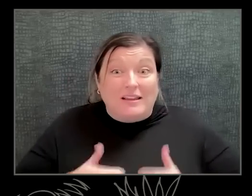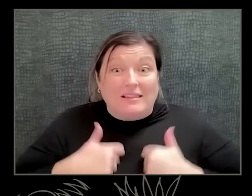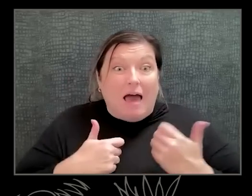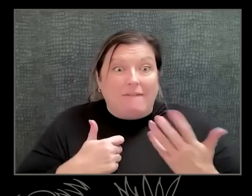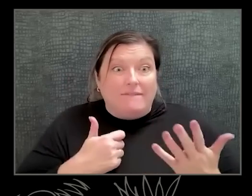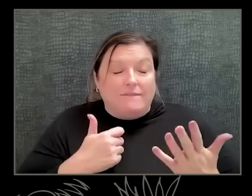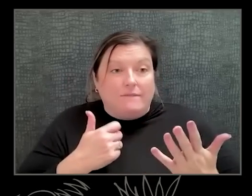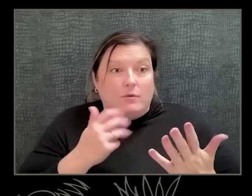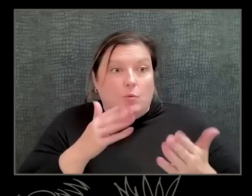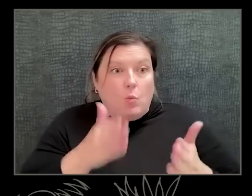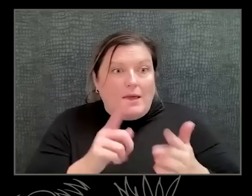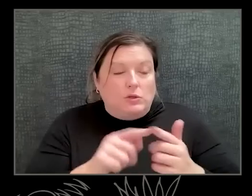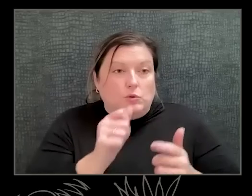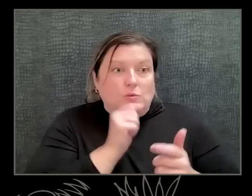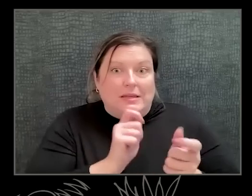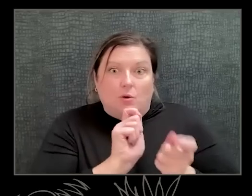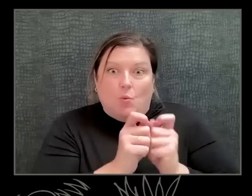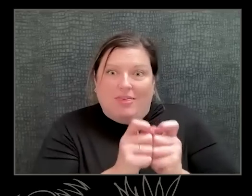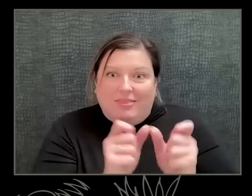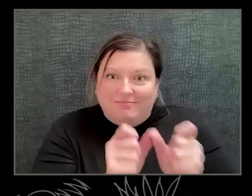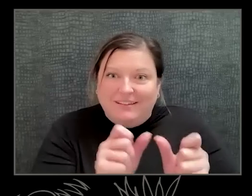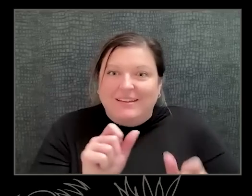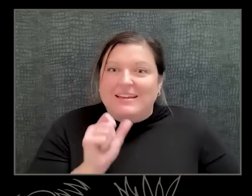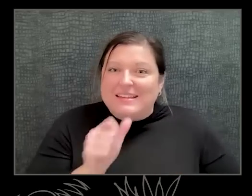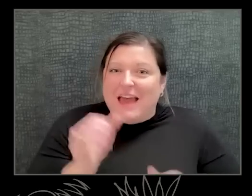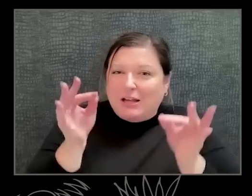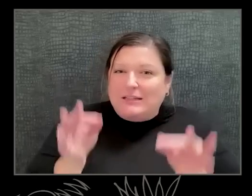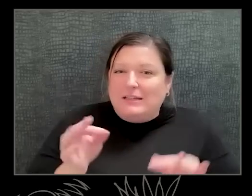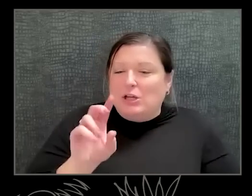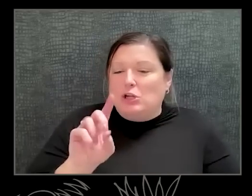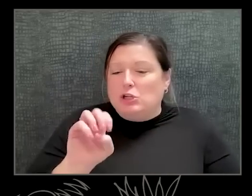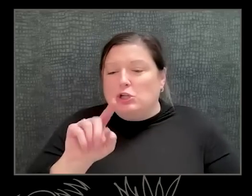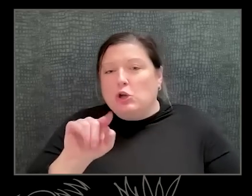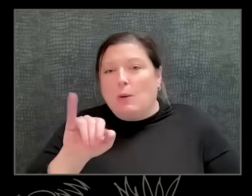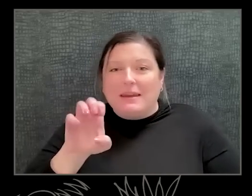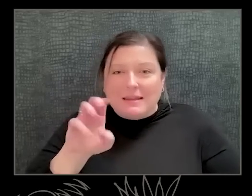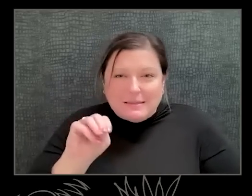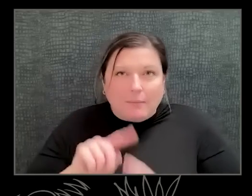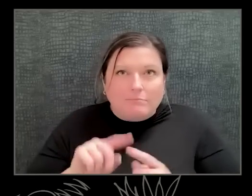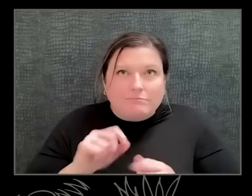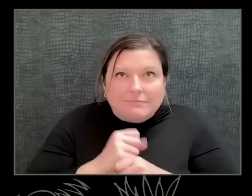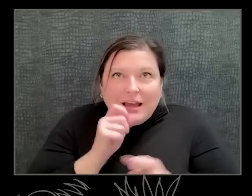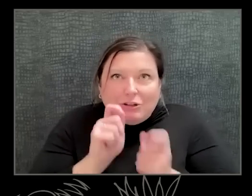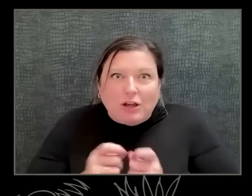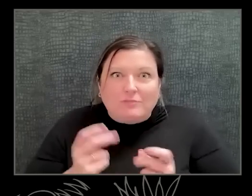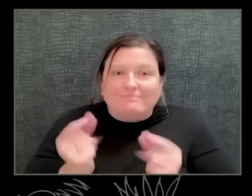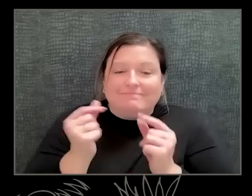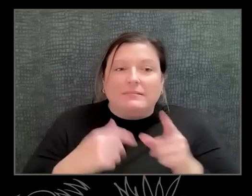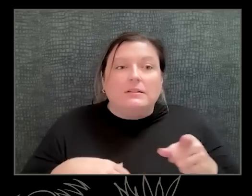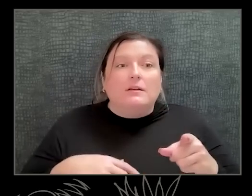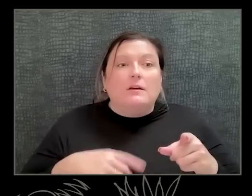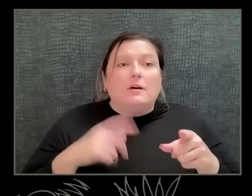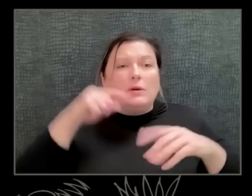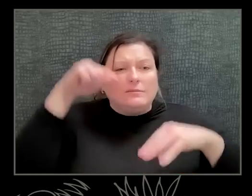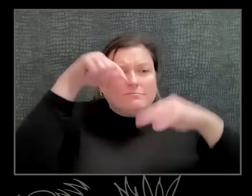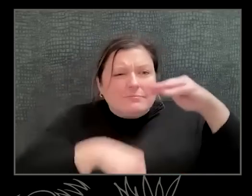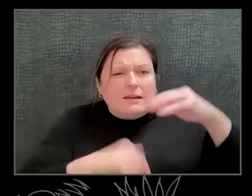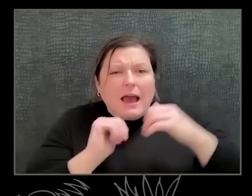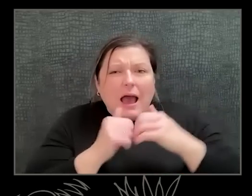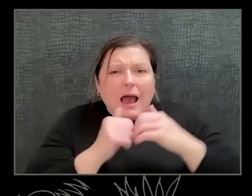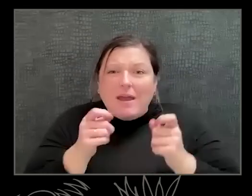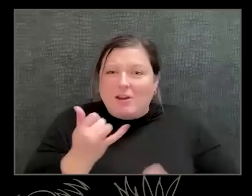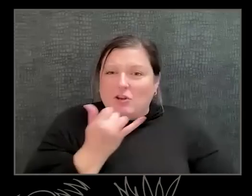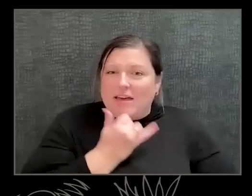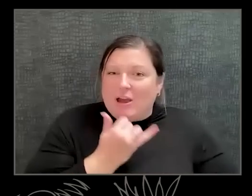non-determinism. So I felt it was important to really get across why we need to care more deeply about how we handle errors